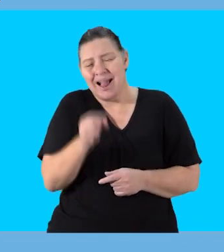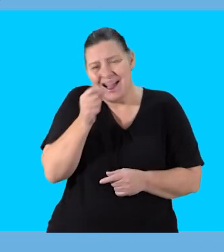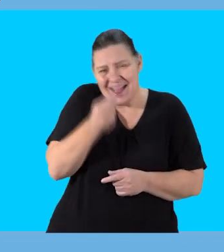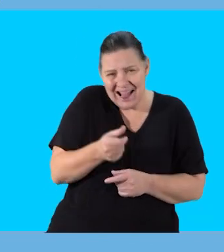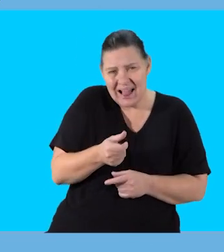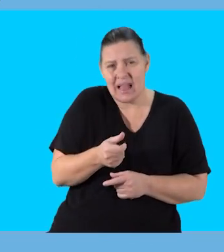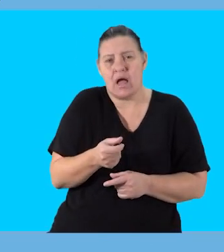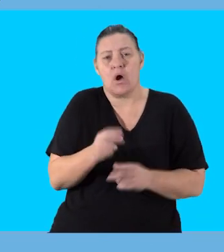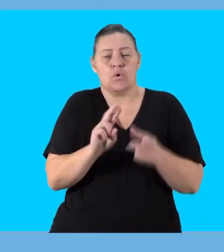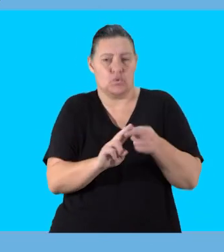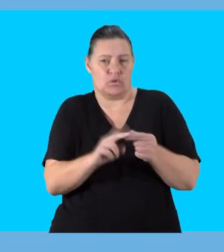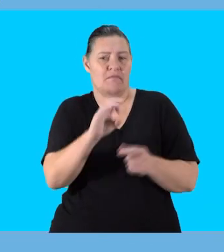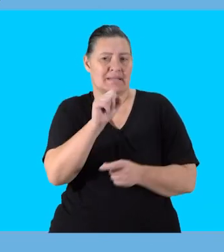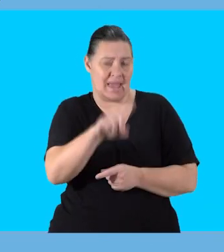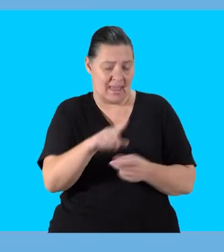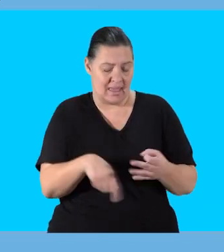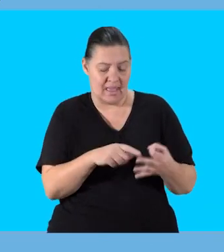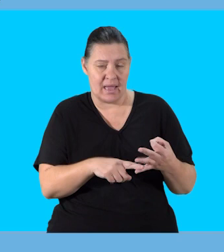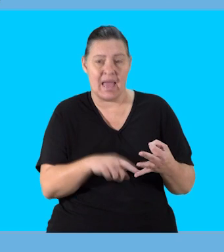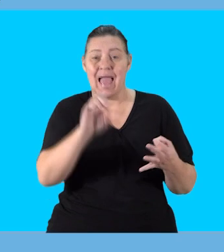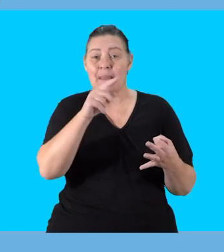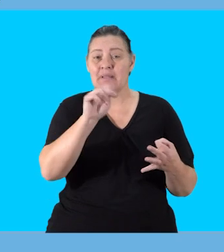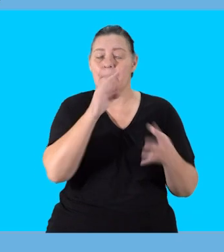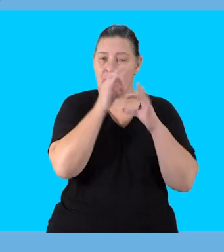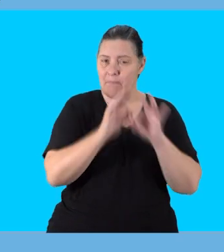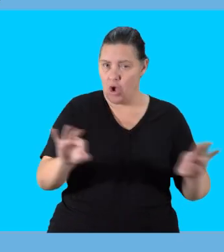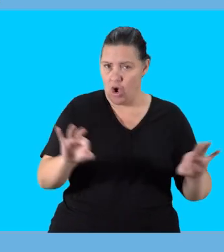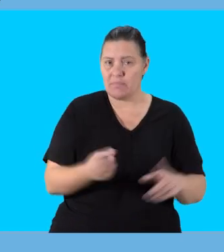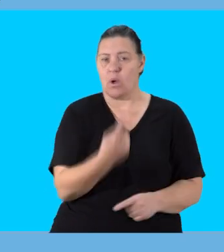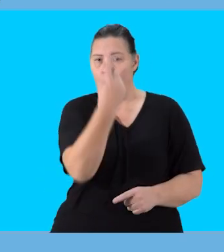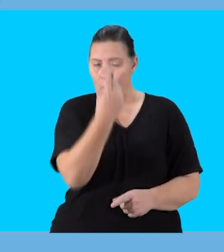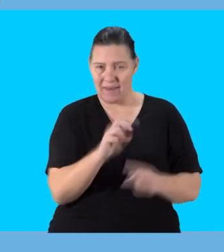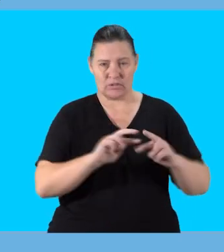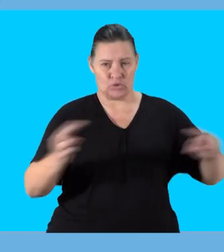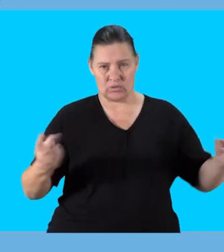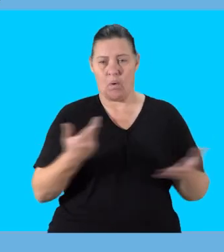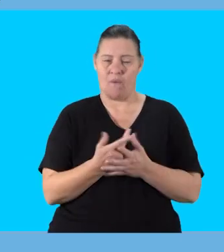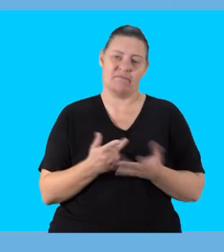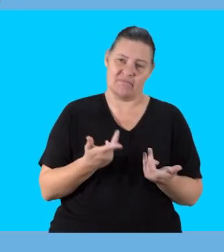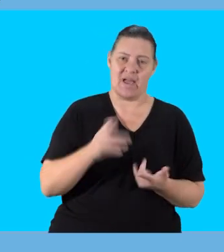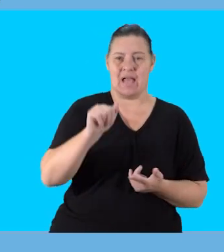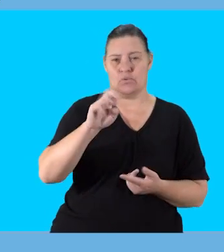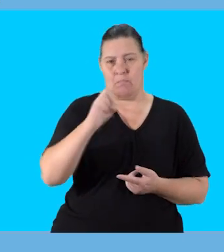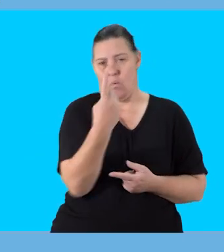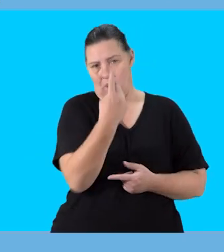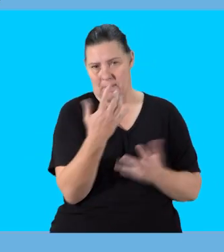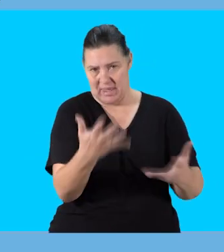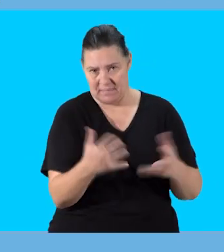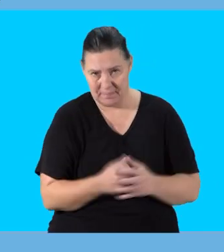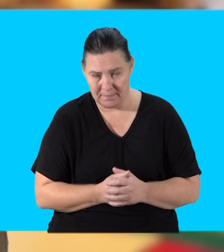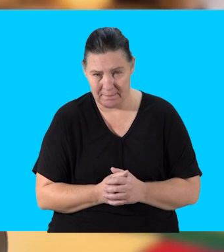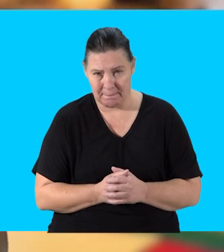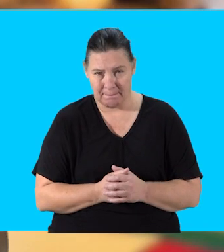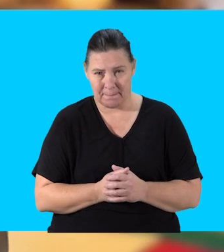smallest unit of matter. And then lastly, an element is a pure substance made up of just one kind or one type of an atom.